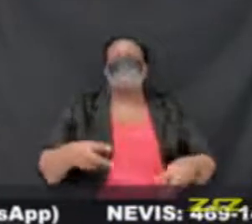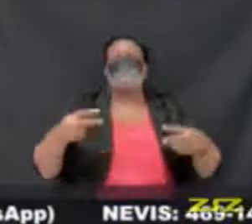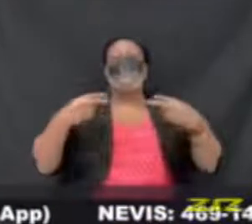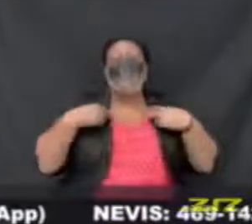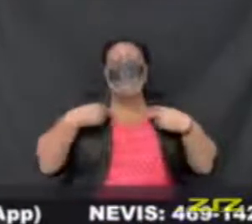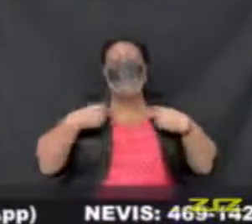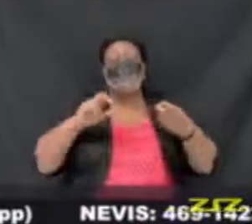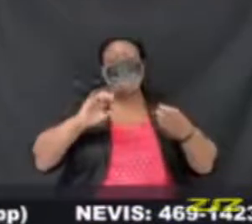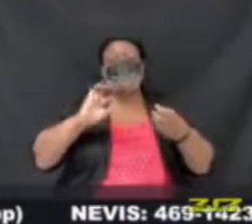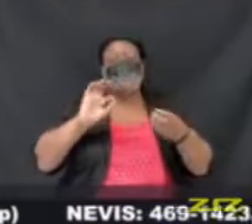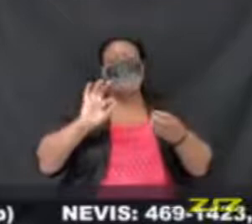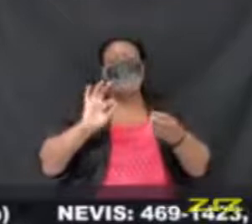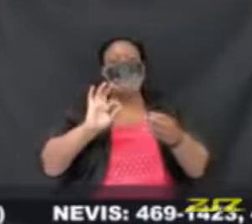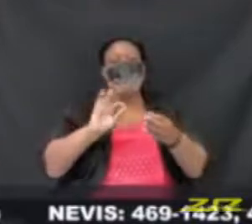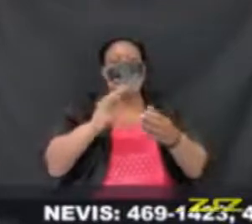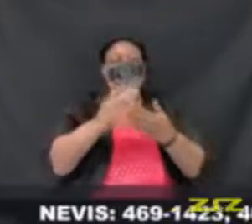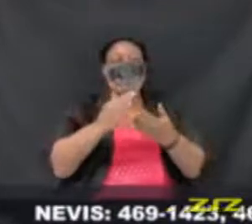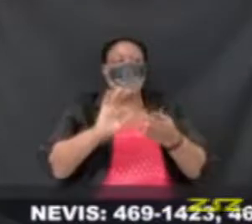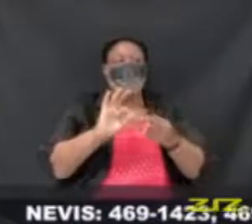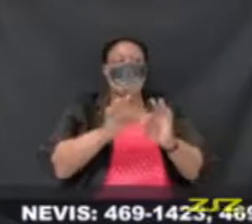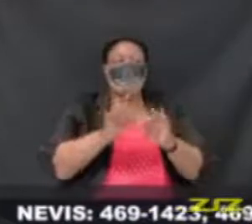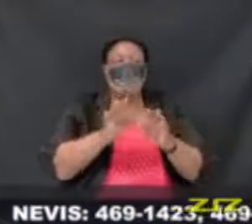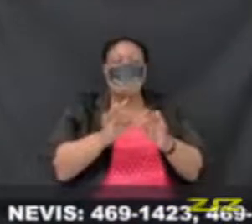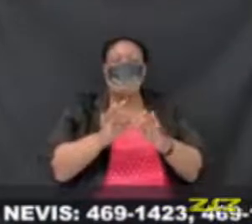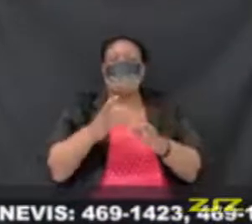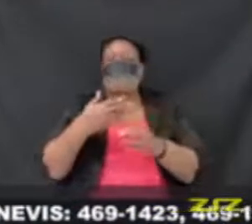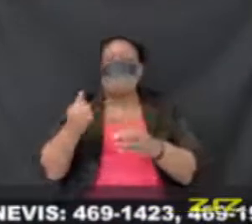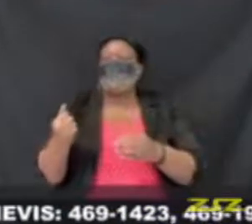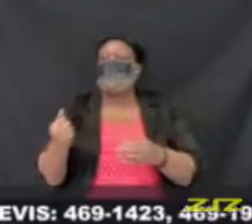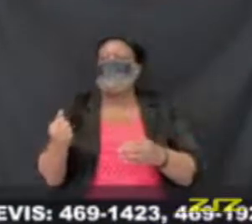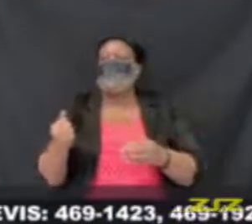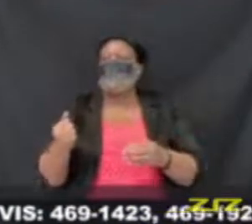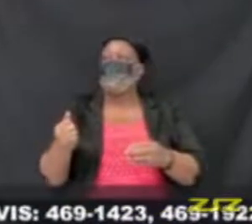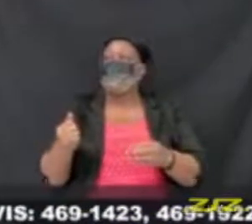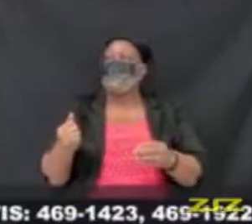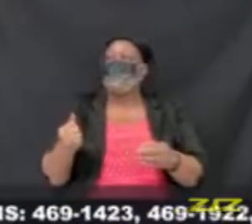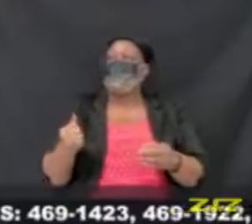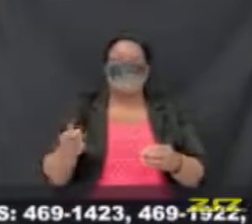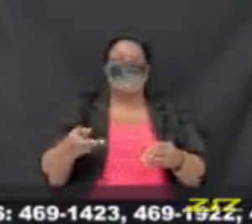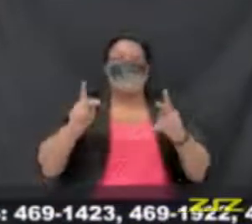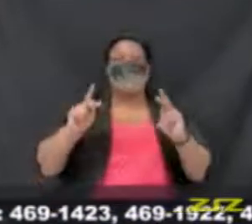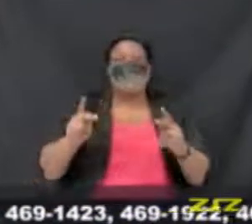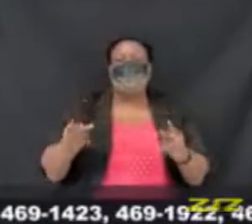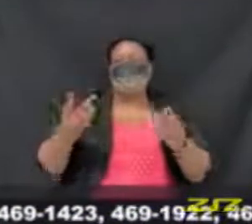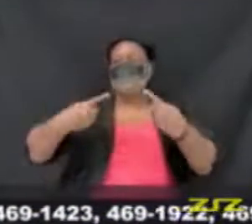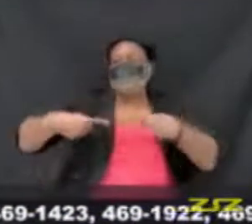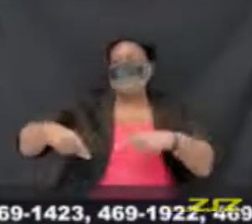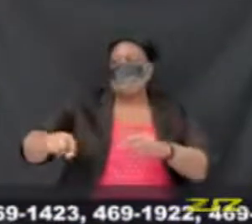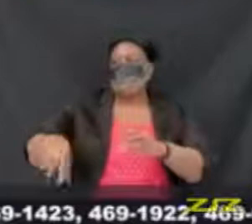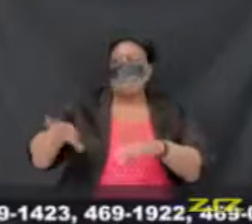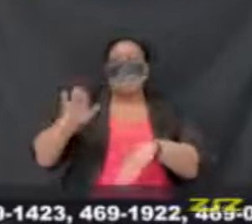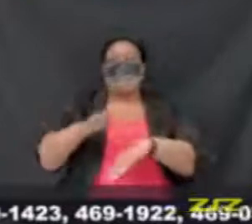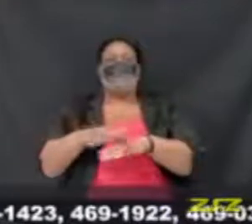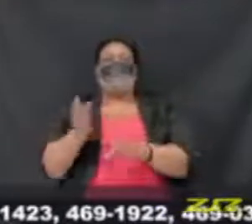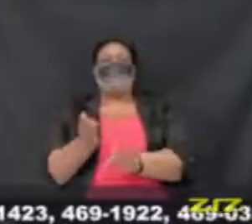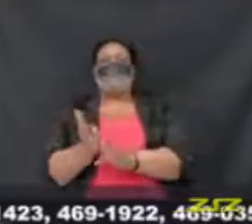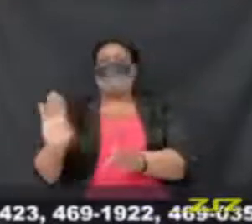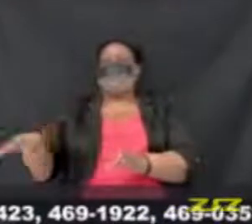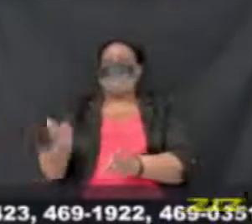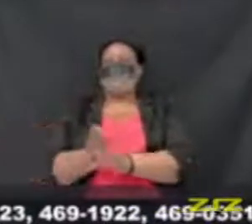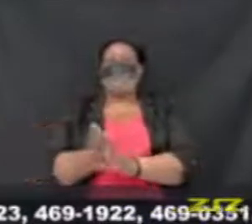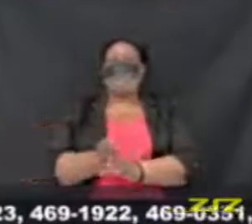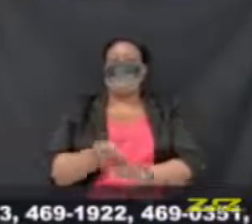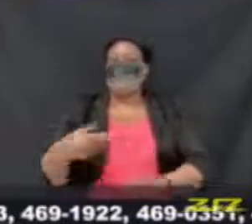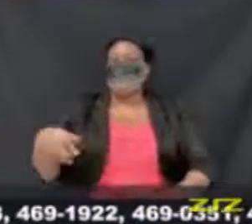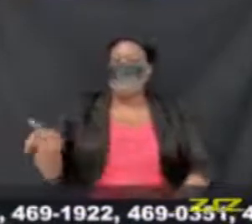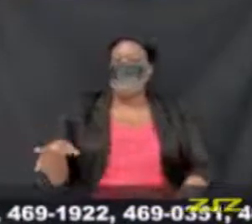prepare everybody, because that means that the tourists may be able to jump in a public transportation, which is, public buses, and might go